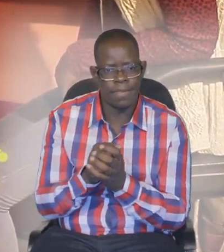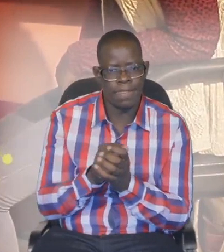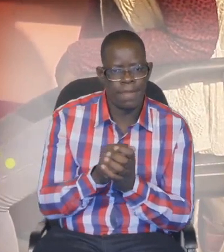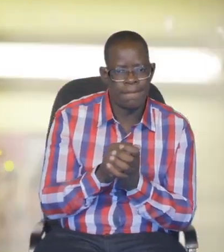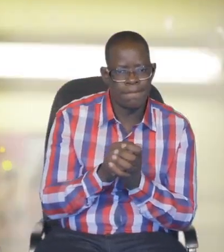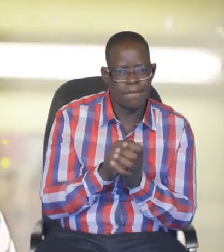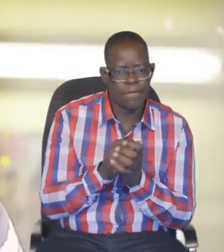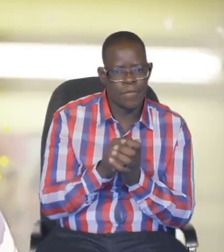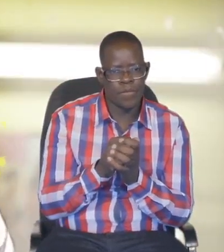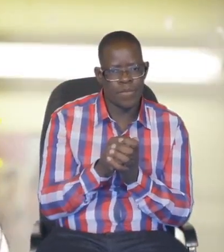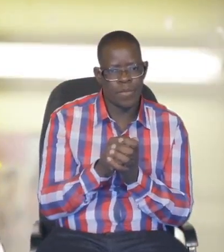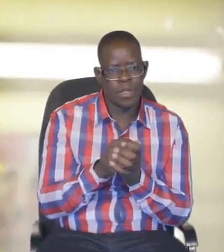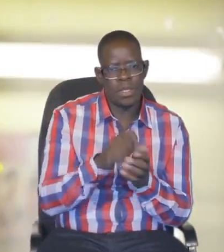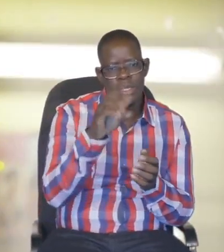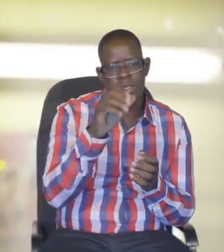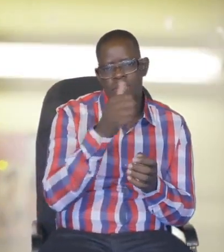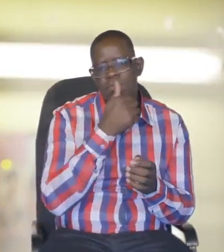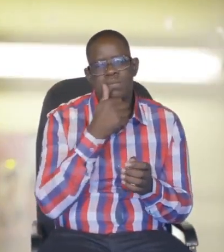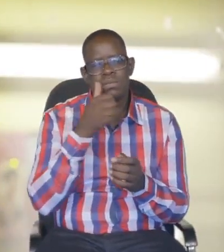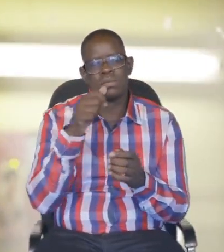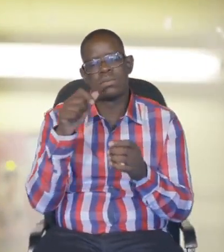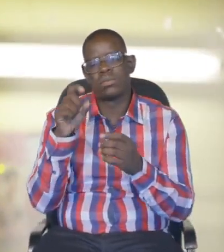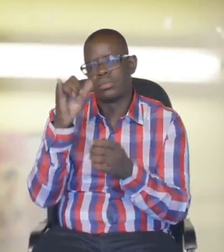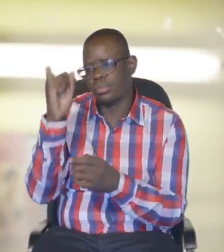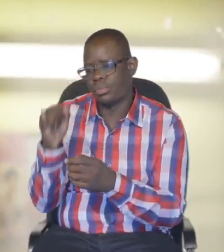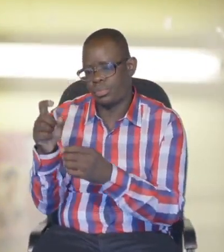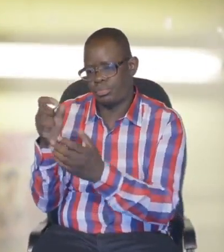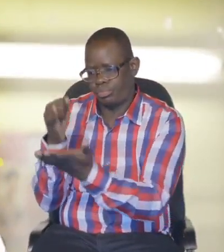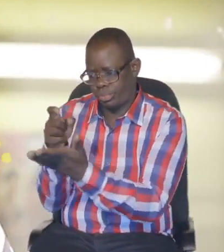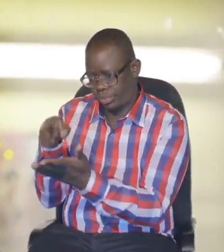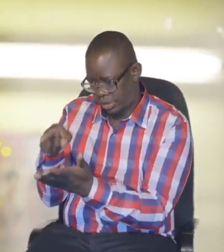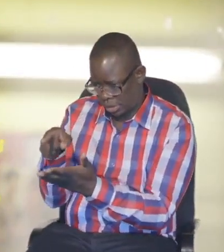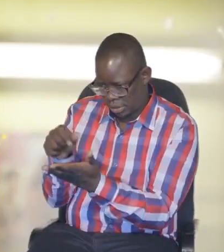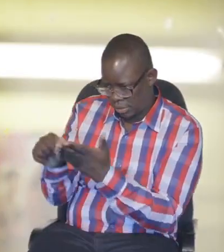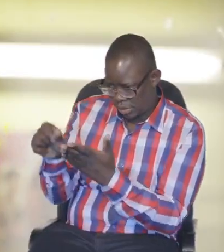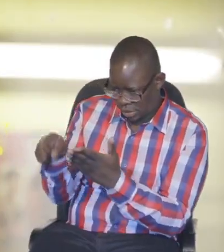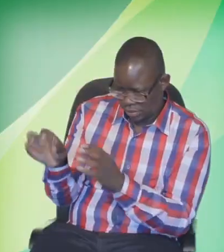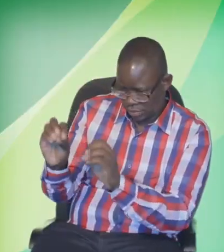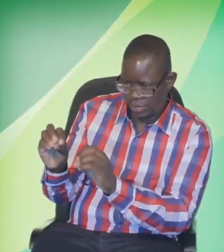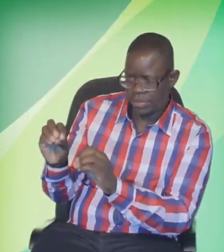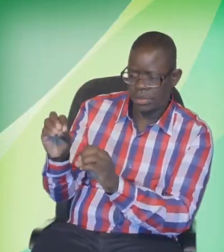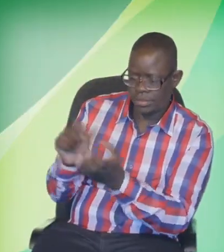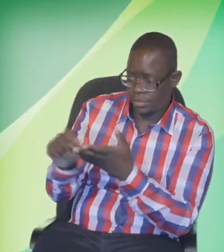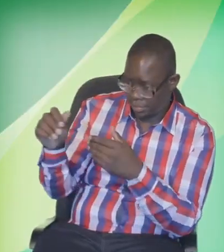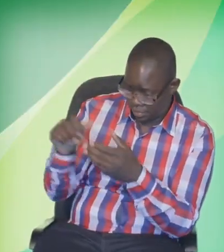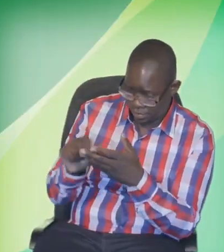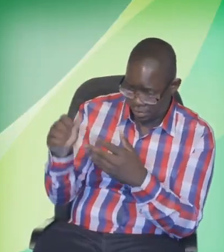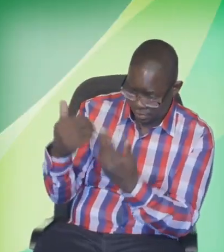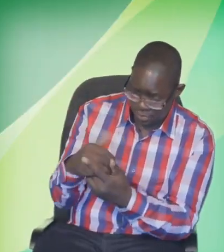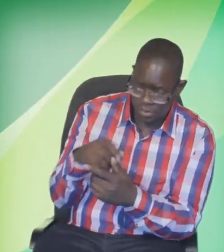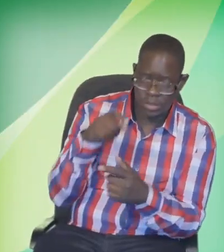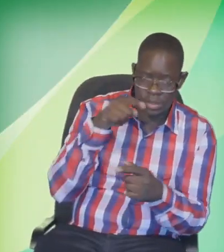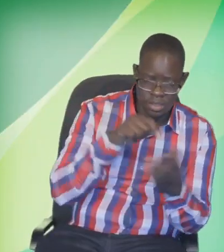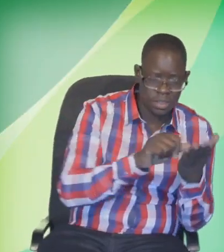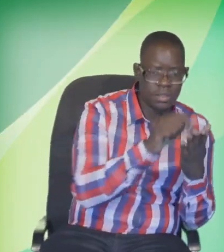Michelle. In this case, Aunt Sarah can possibly take money from her debtors so that she can be able to pay her creditors. Here is the list of debtors that I have